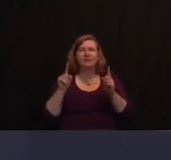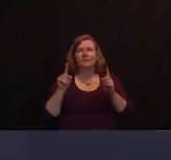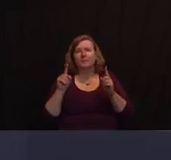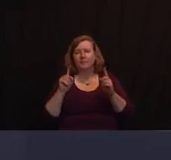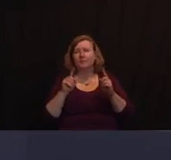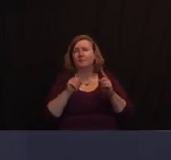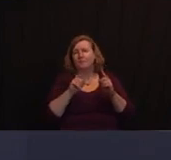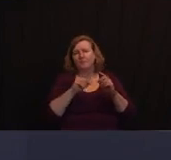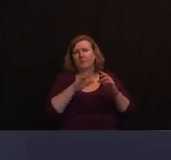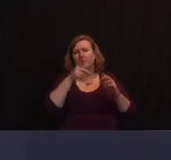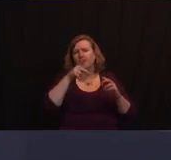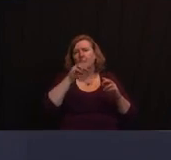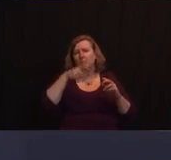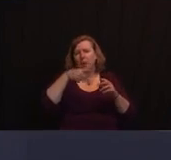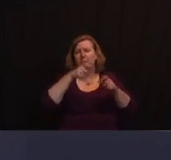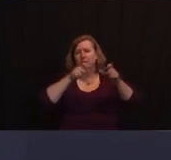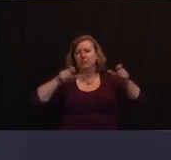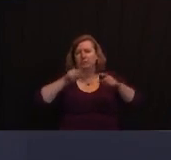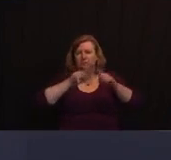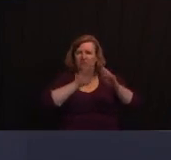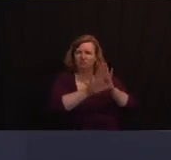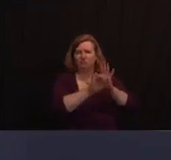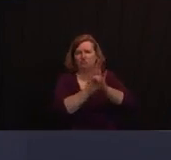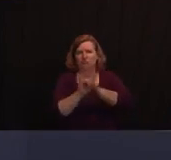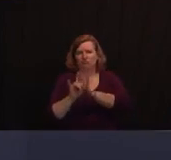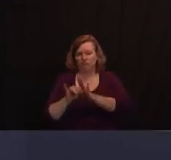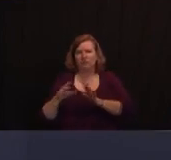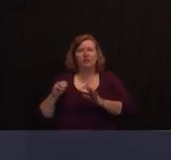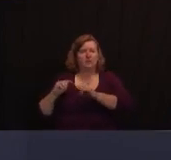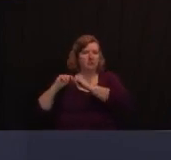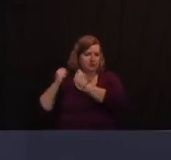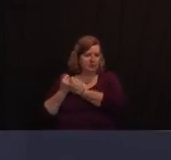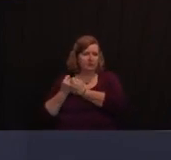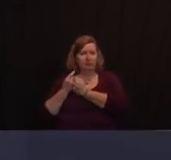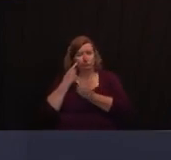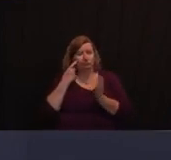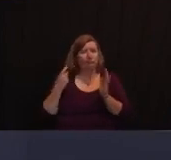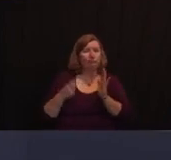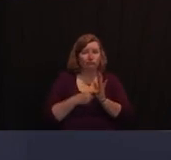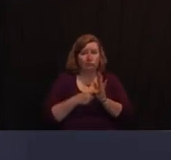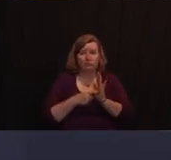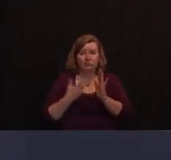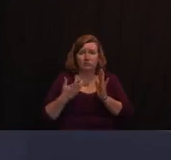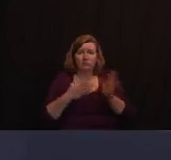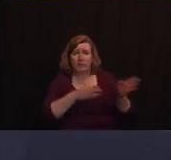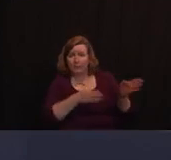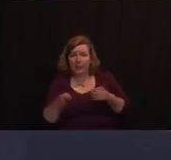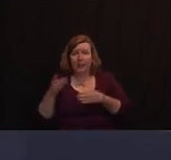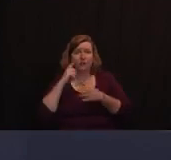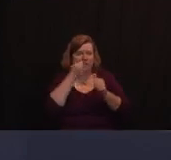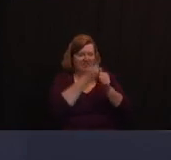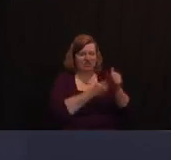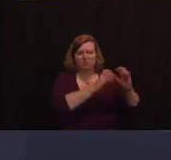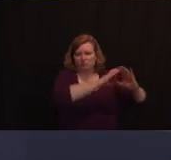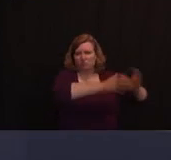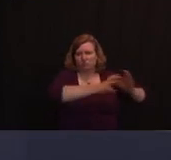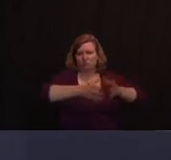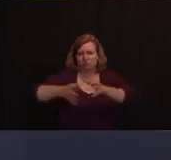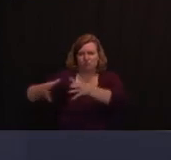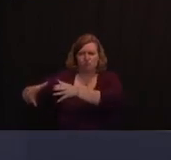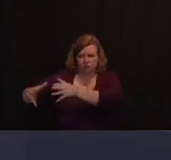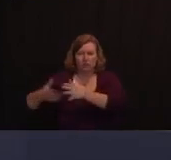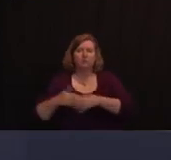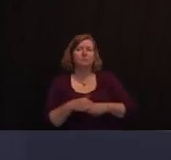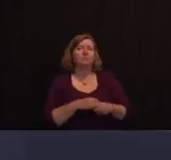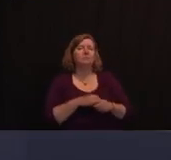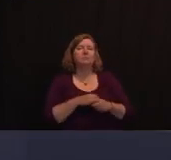New Jersey, and then they're identifying or have identified plans for each of the groups. So these are the types that come to mind